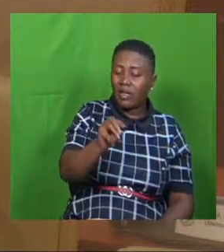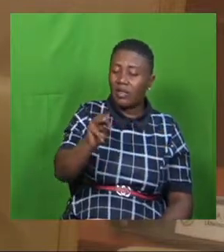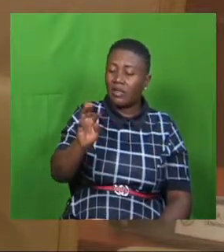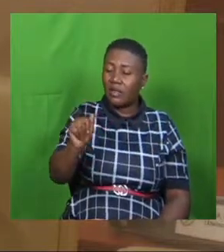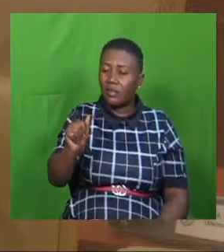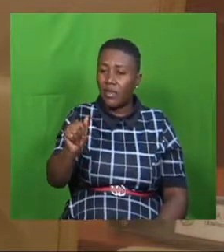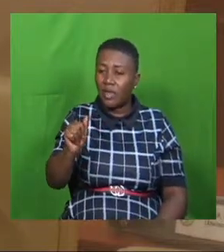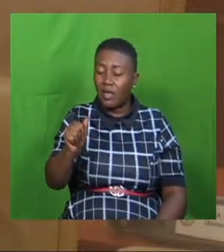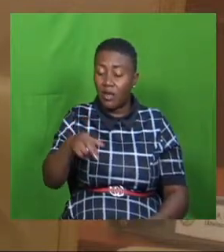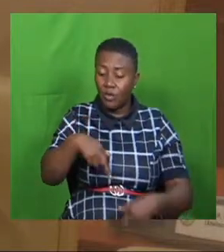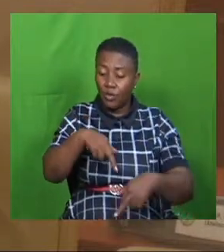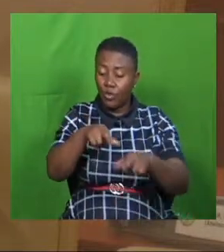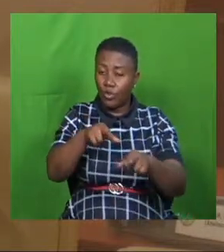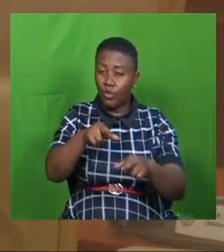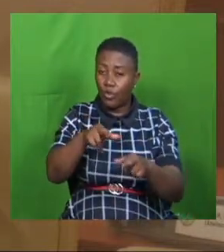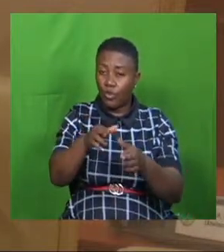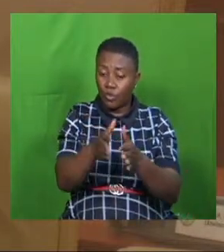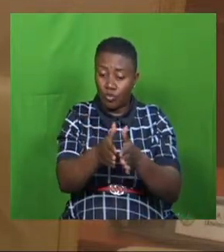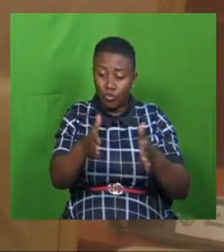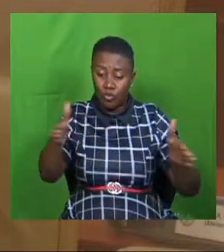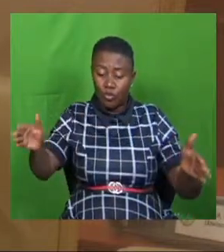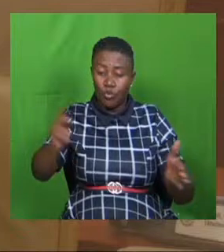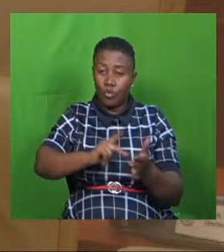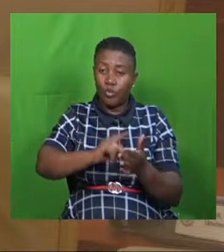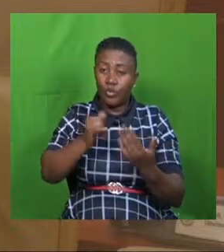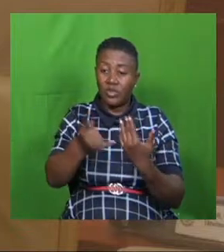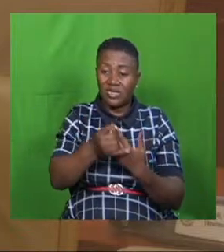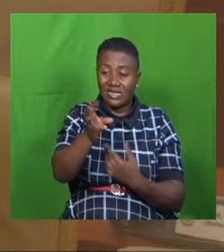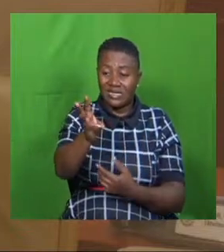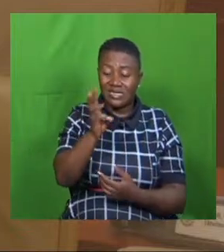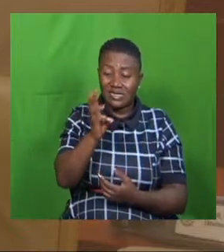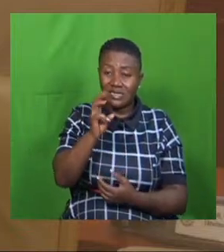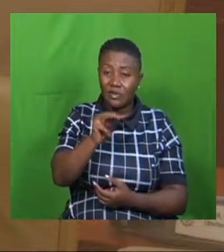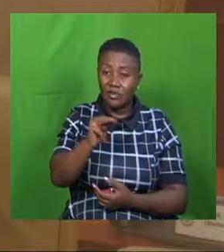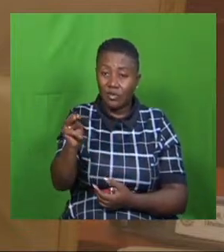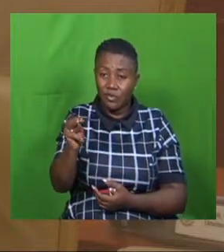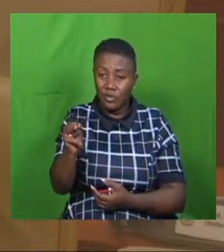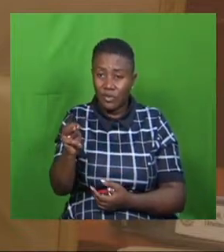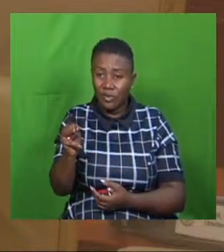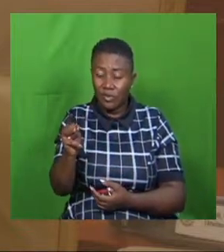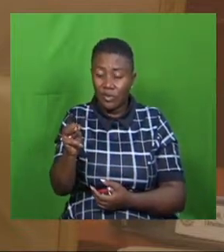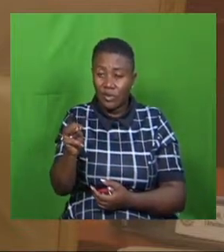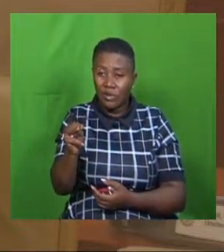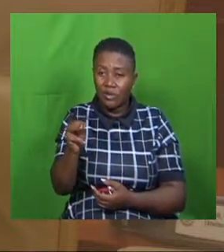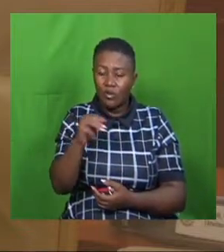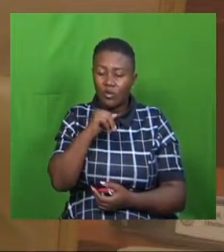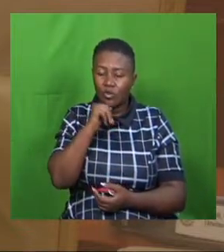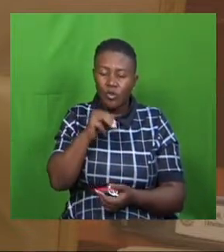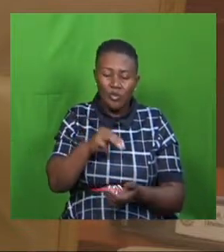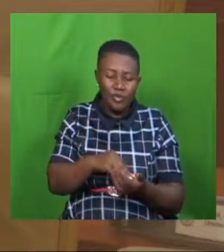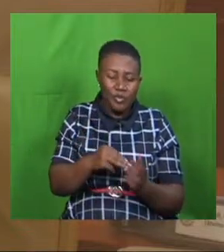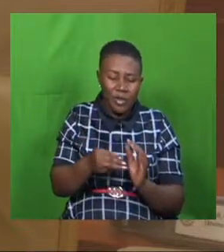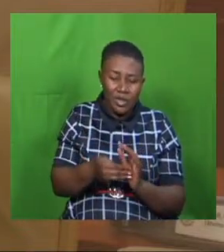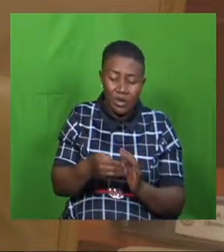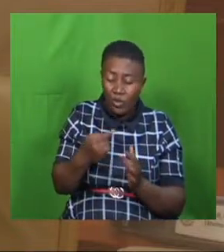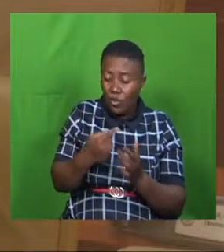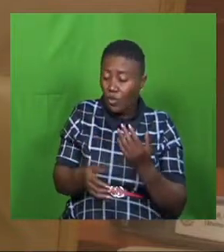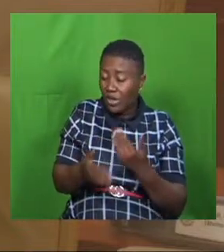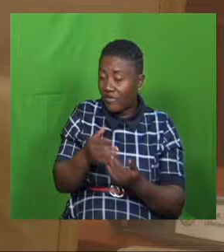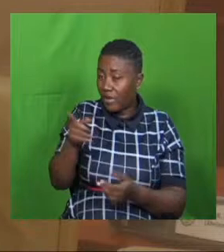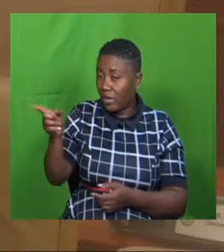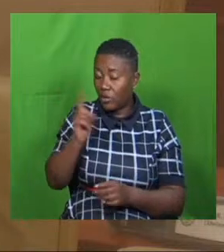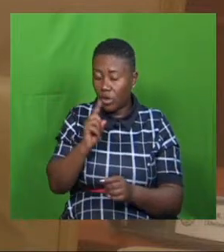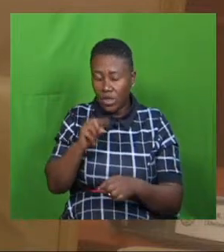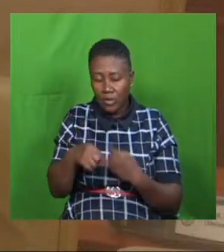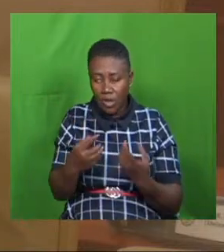project does not mean it is necessarily with a particular contract, the contract he has referred to. And